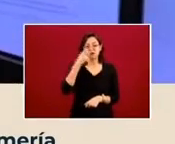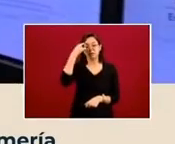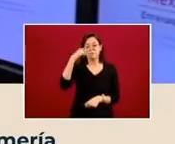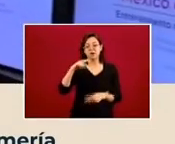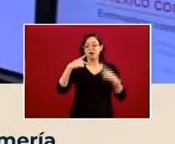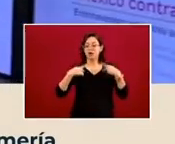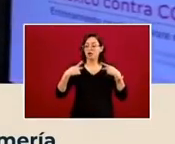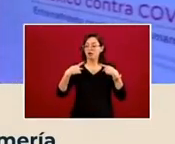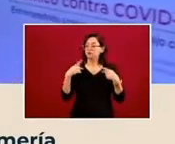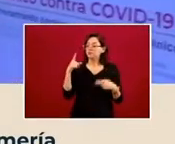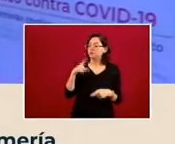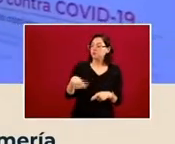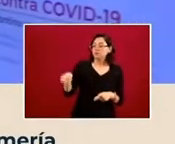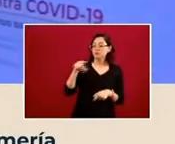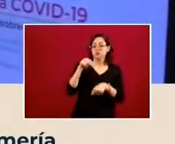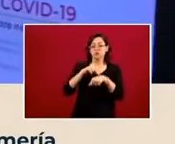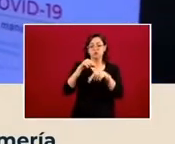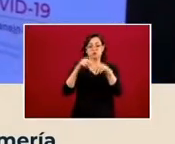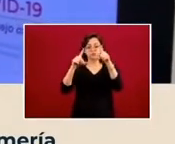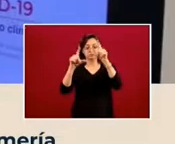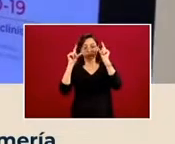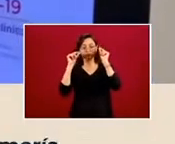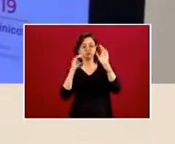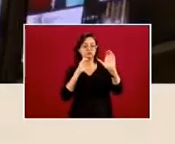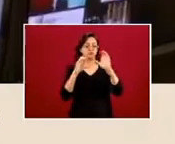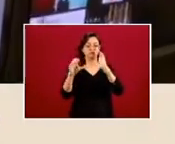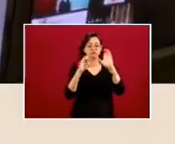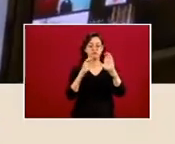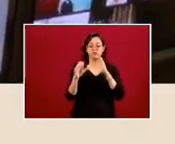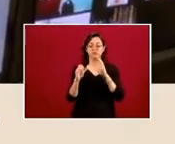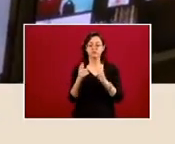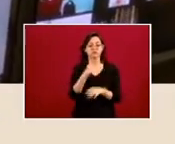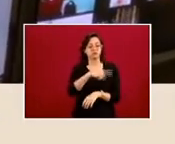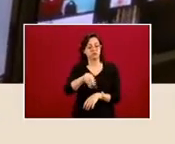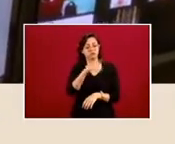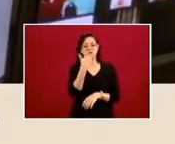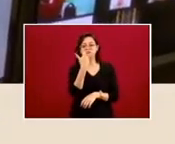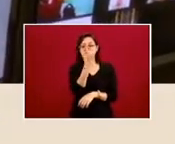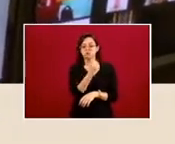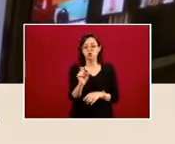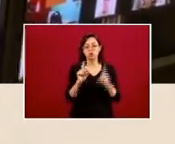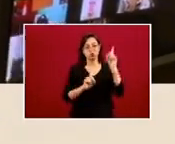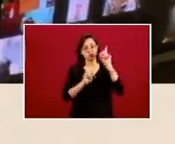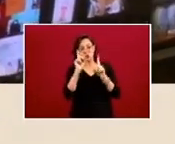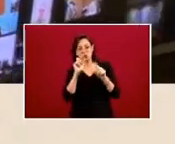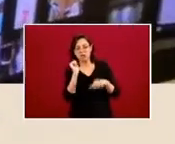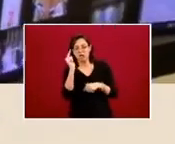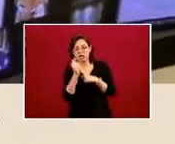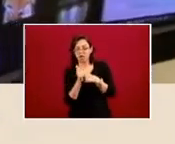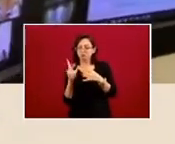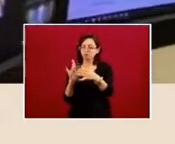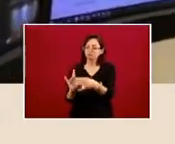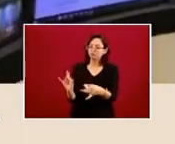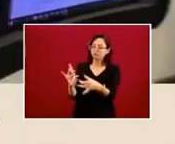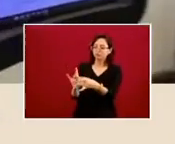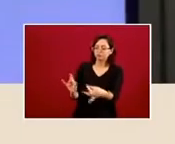Institute headquarters every day from 5 to 7 to reach the goal that the medical